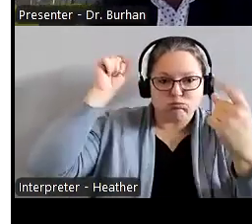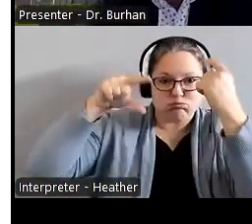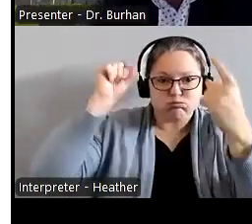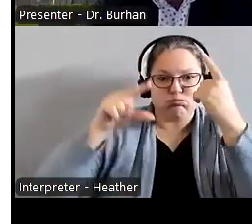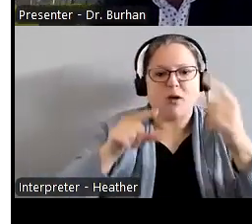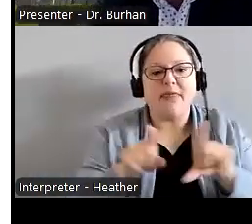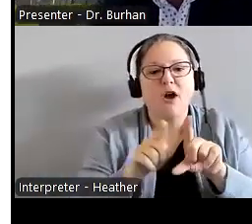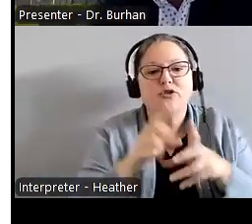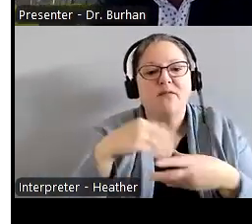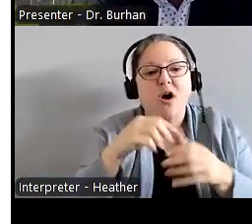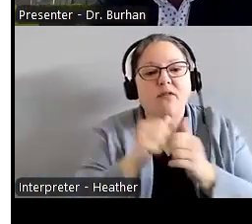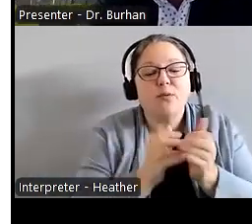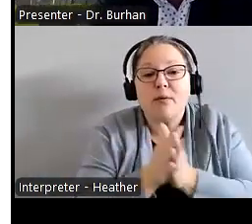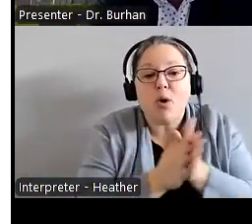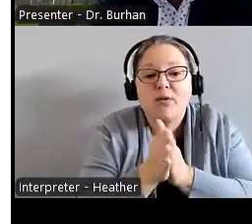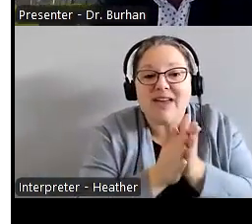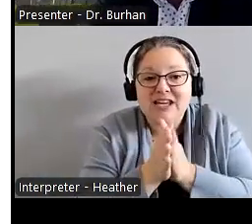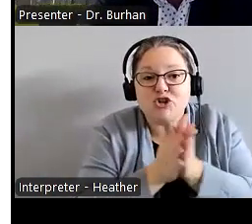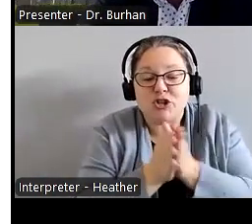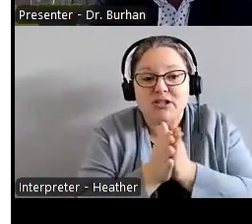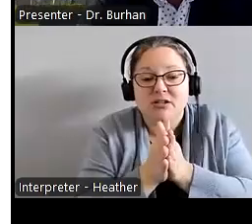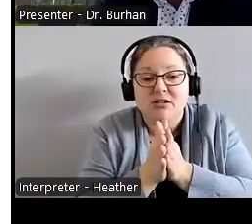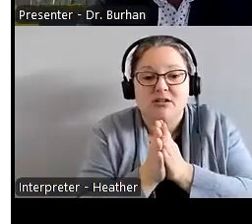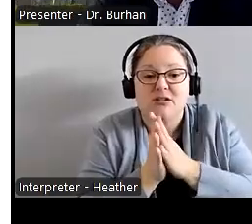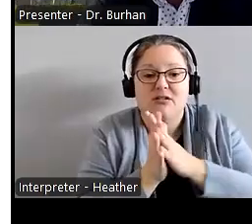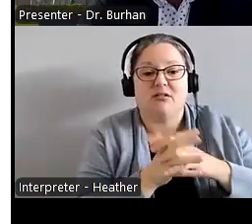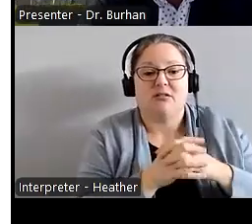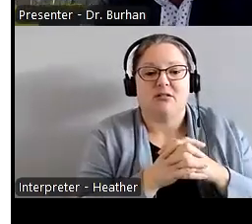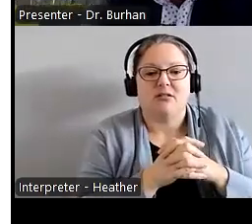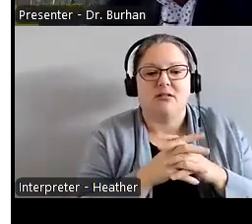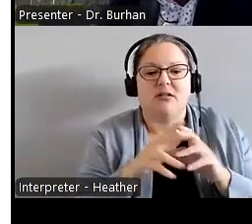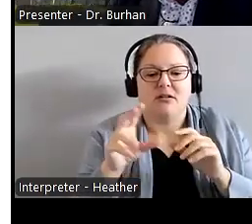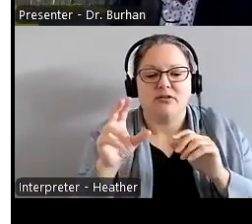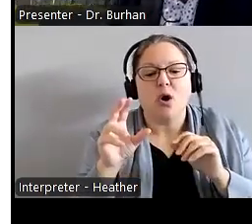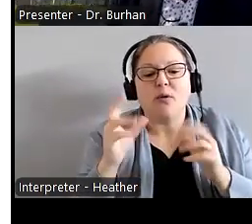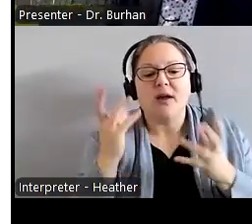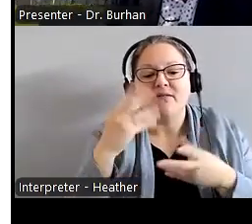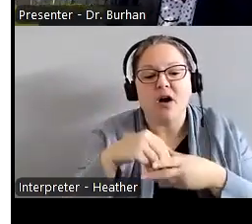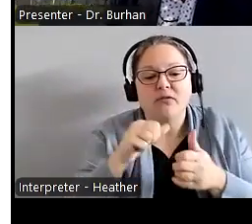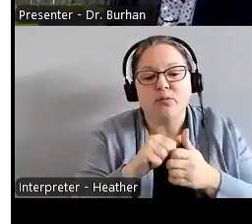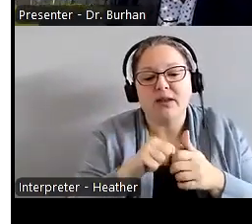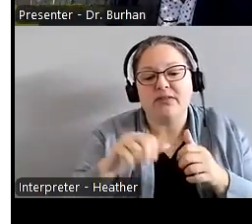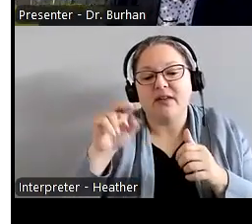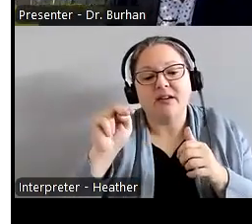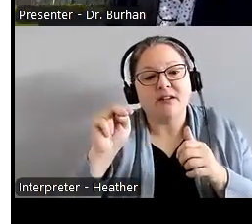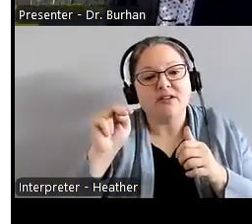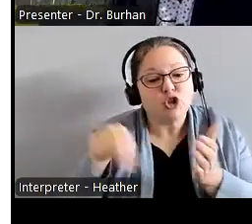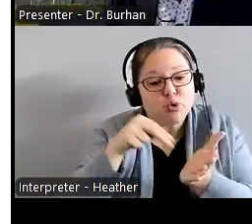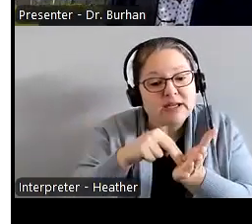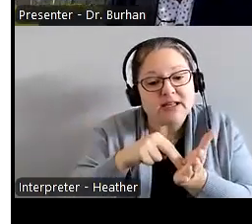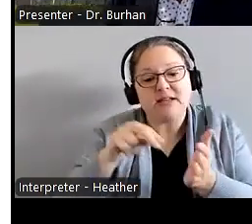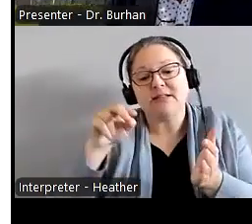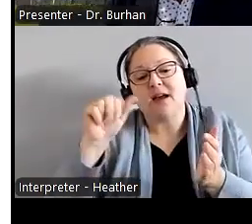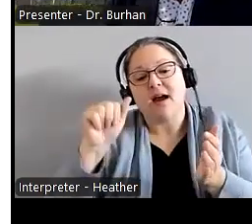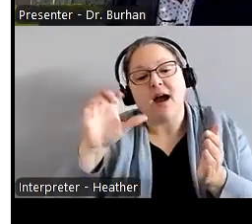such as the ventral, anterior cingulate, the nucleus accumbens, and so on. So we know that when you talk about executive